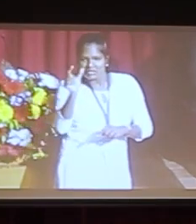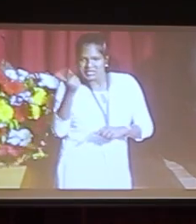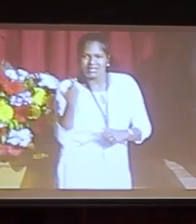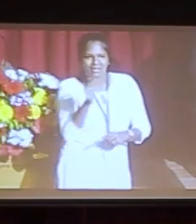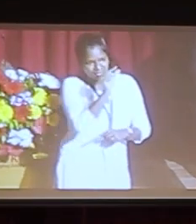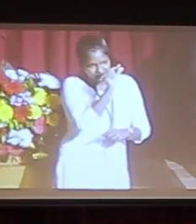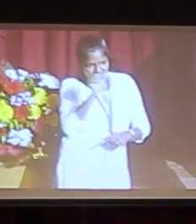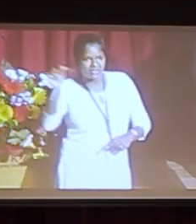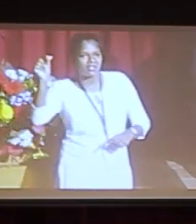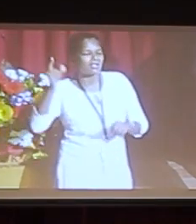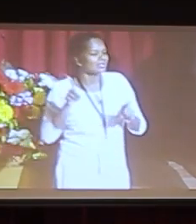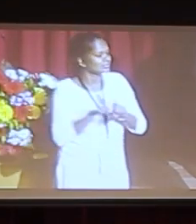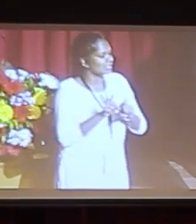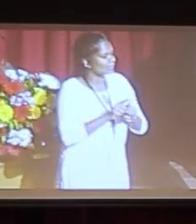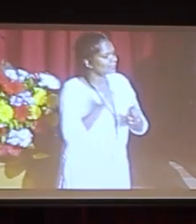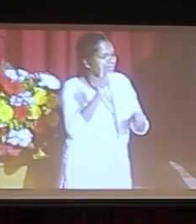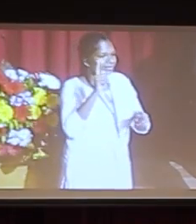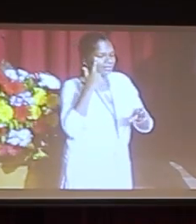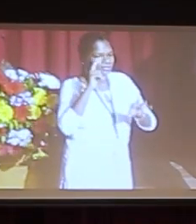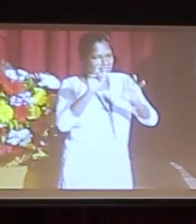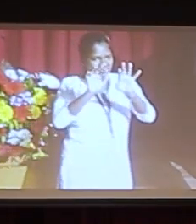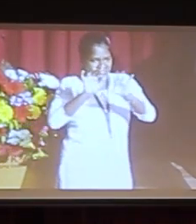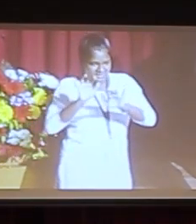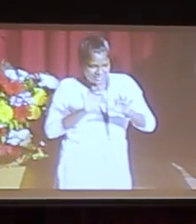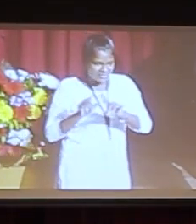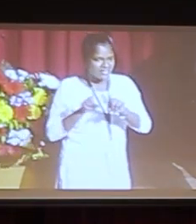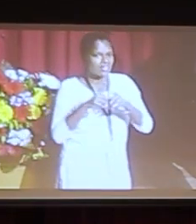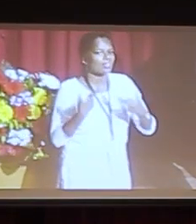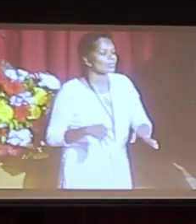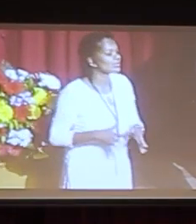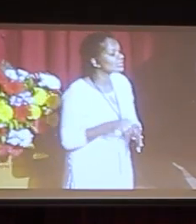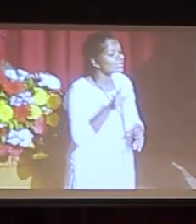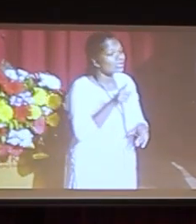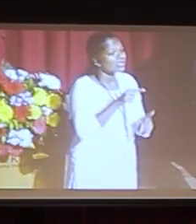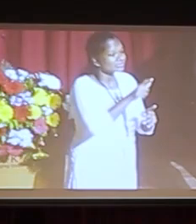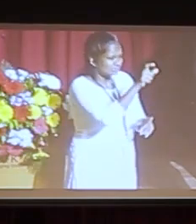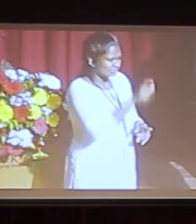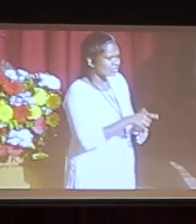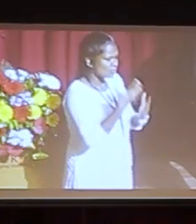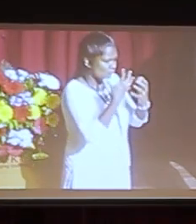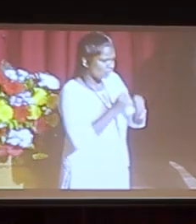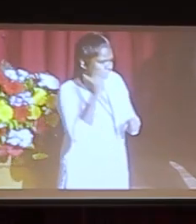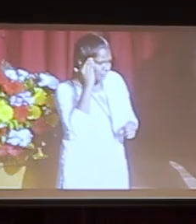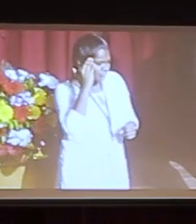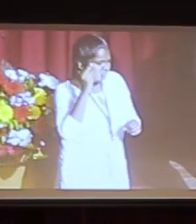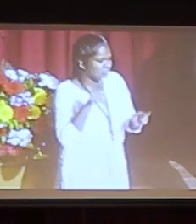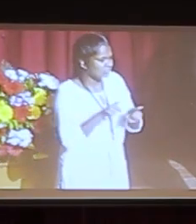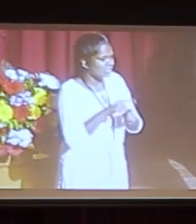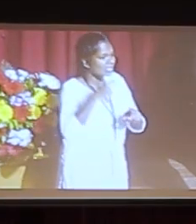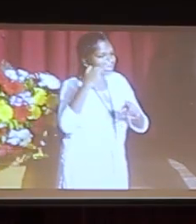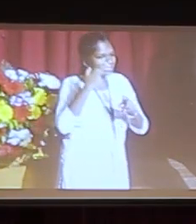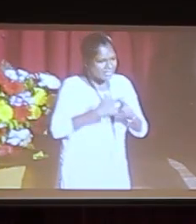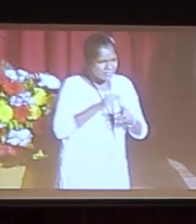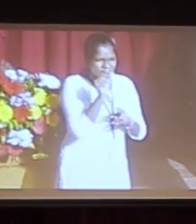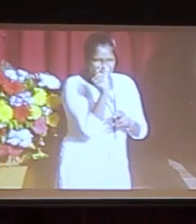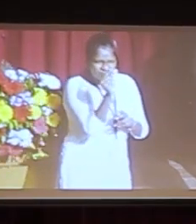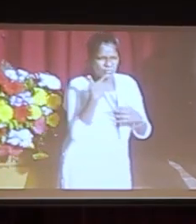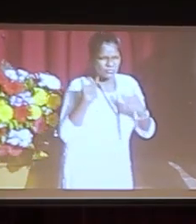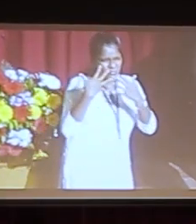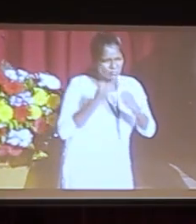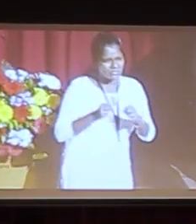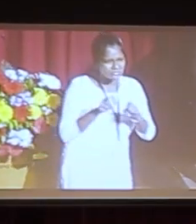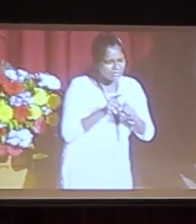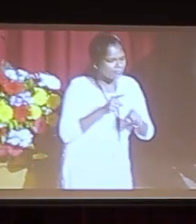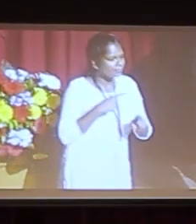lines, even words and characters. For example, if a student wants to know a spelling of a certain word,